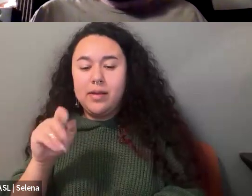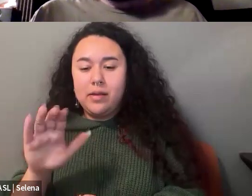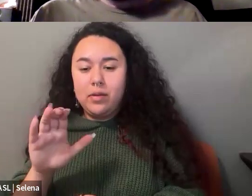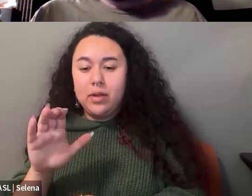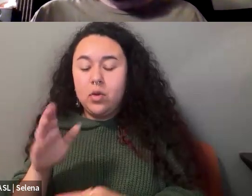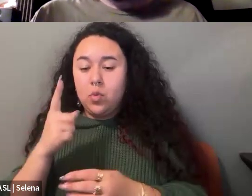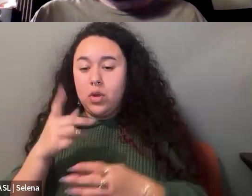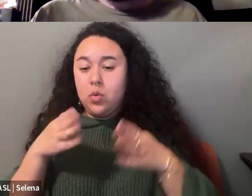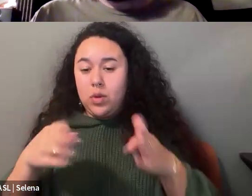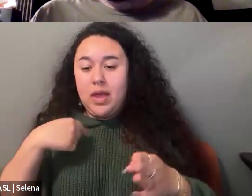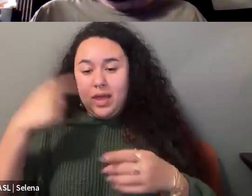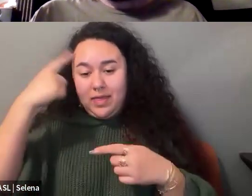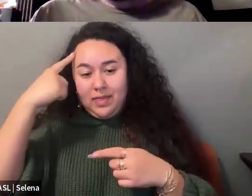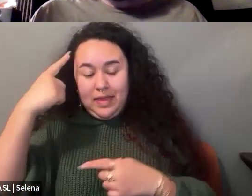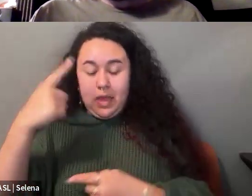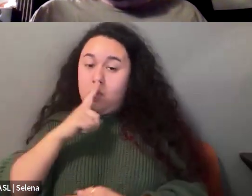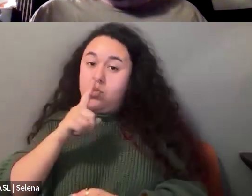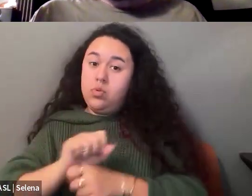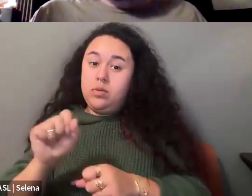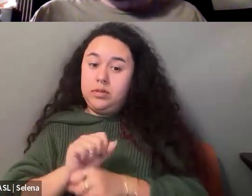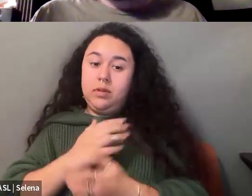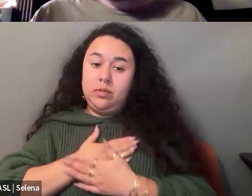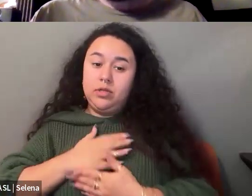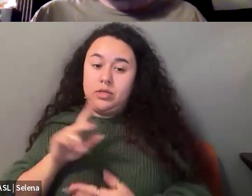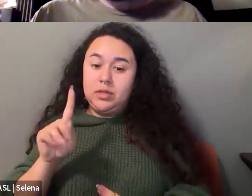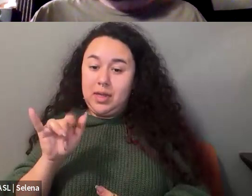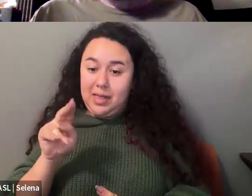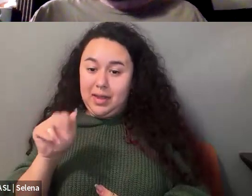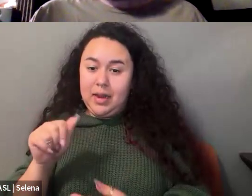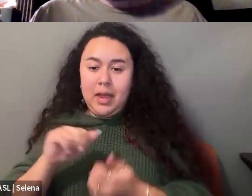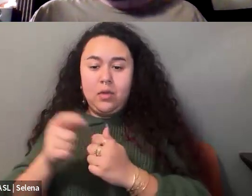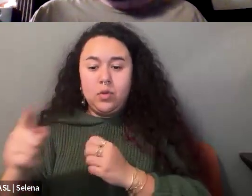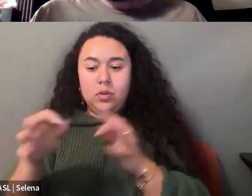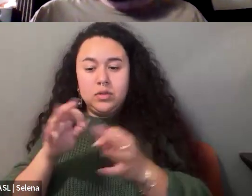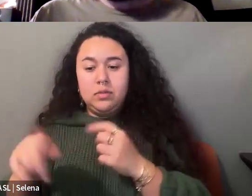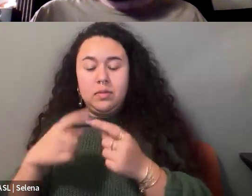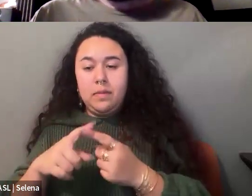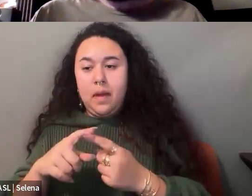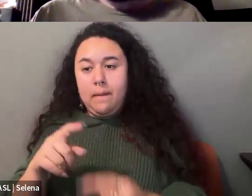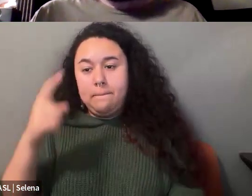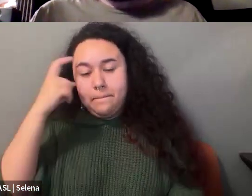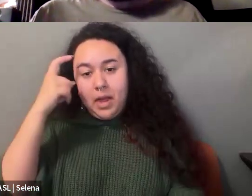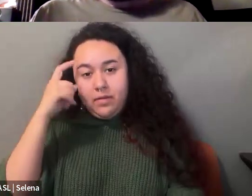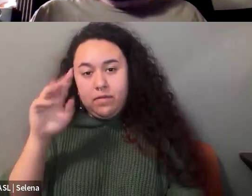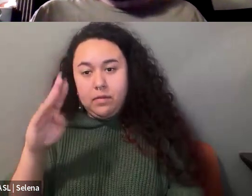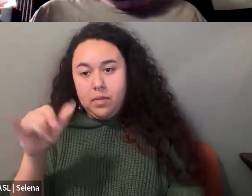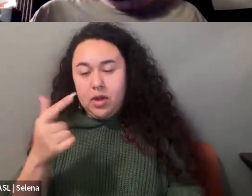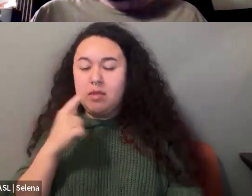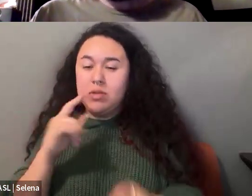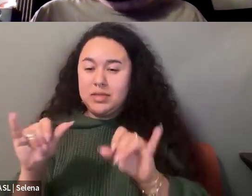One of the ways I think I really appreciated, Kalina, the ways that you've talked about mindful birding is in a similar